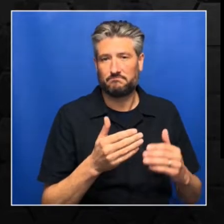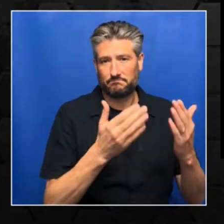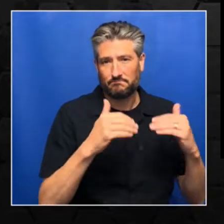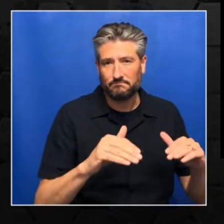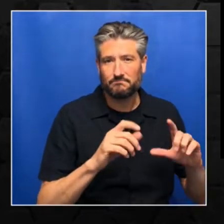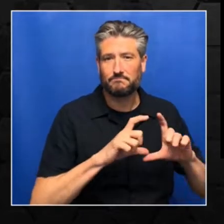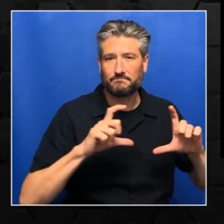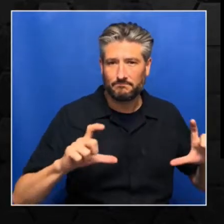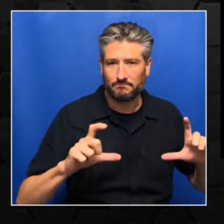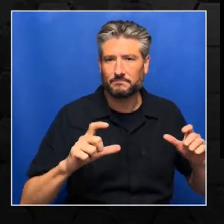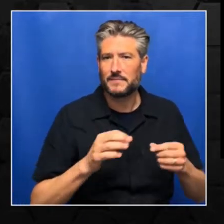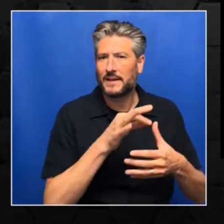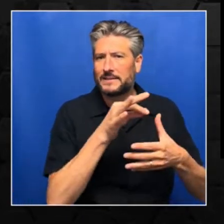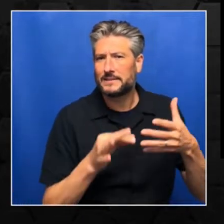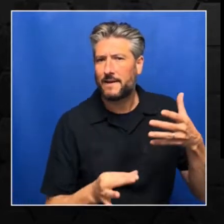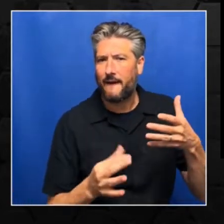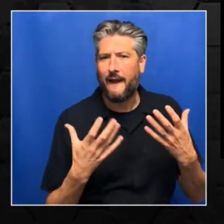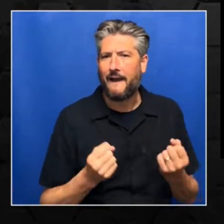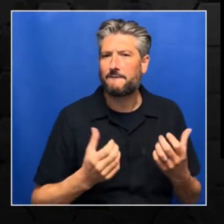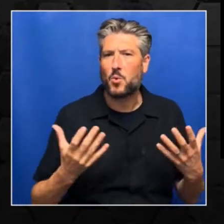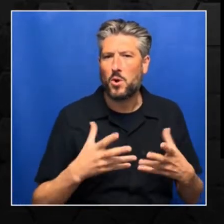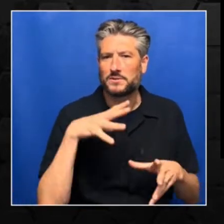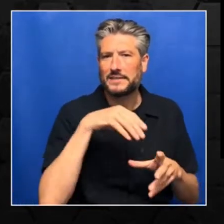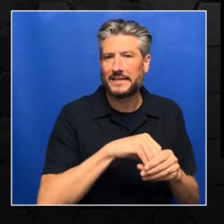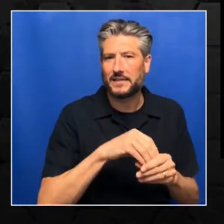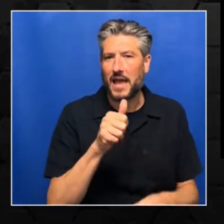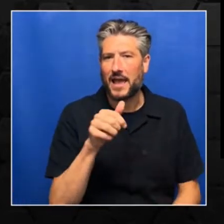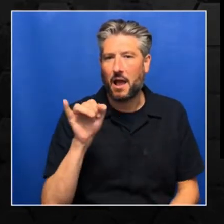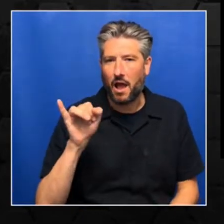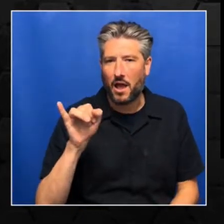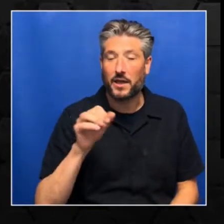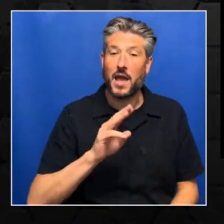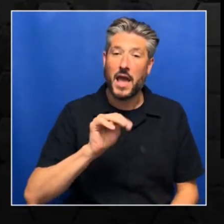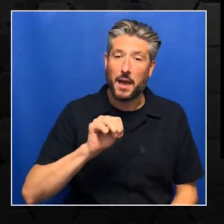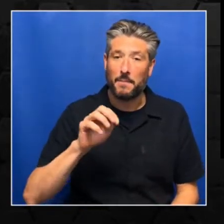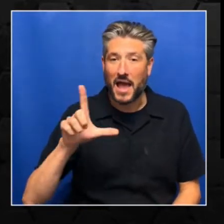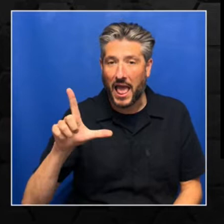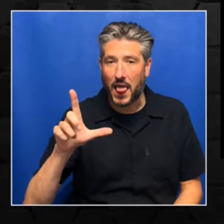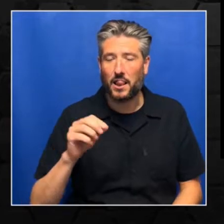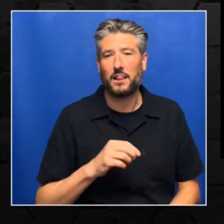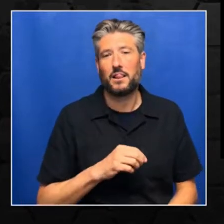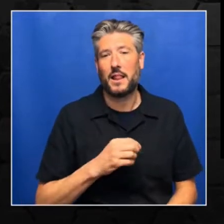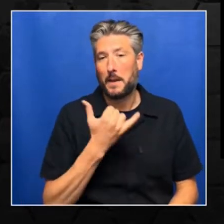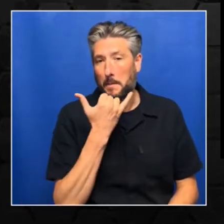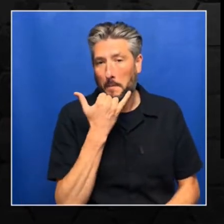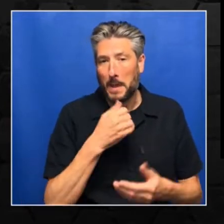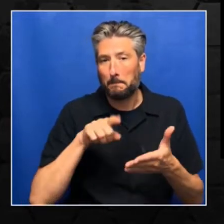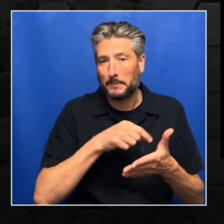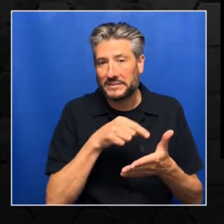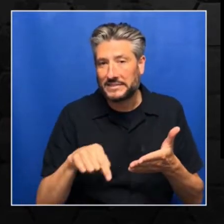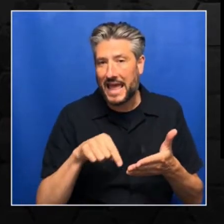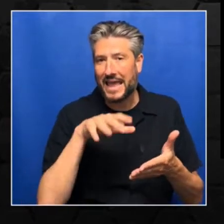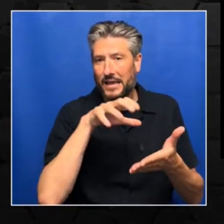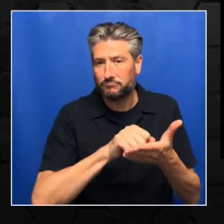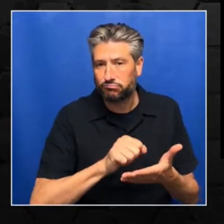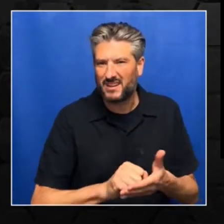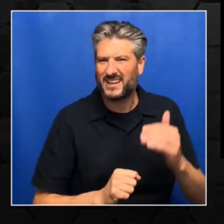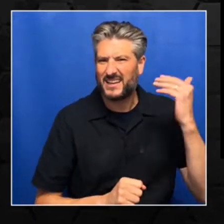artificial intelligence, which is machine learning, anomaly detection, computer vision, natural language processing,